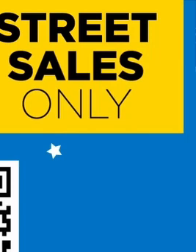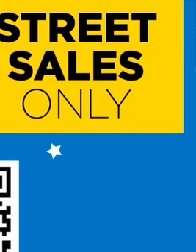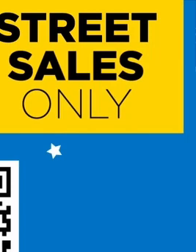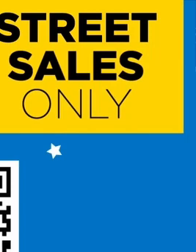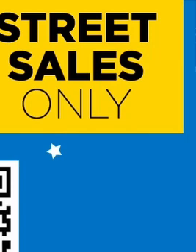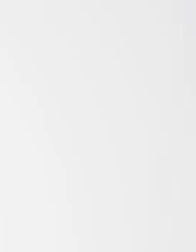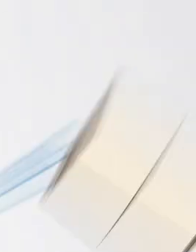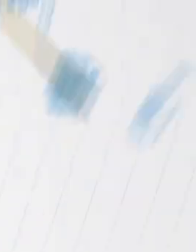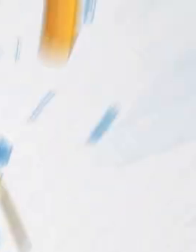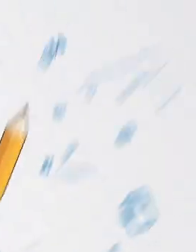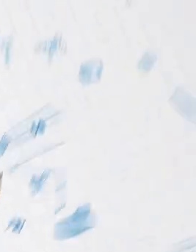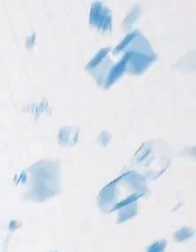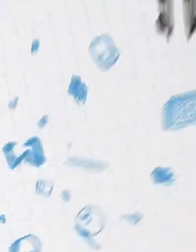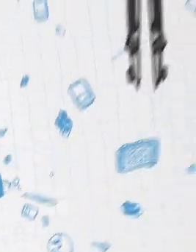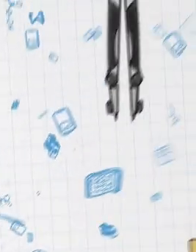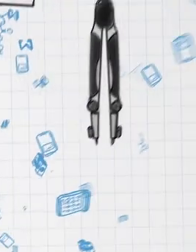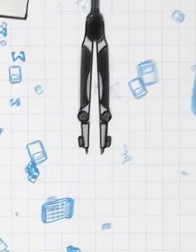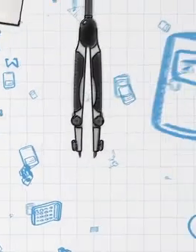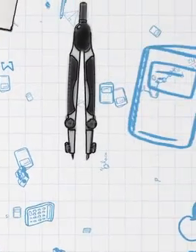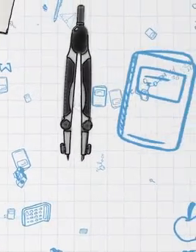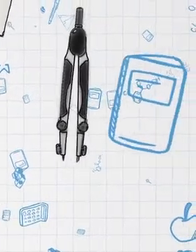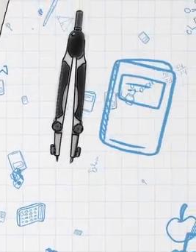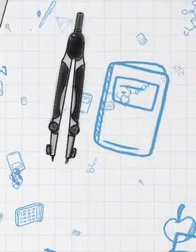and Zoshi.